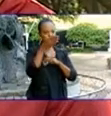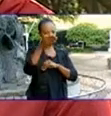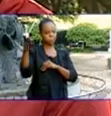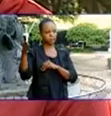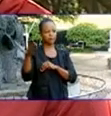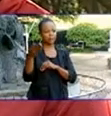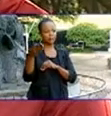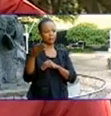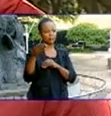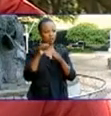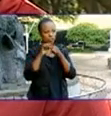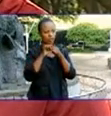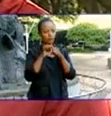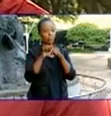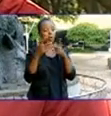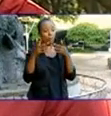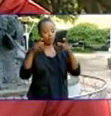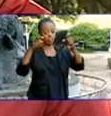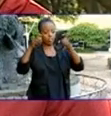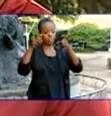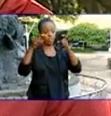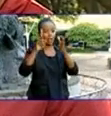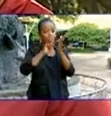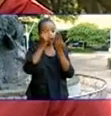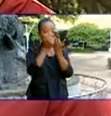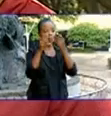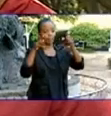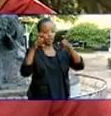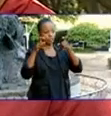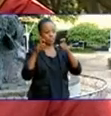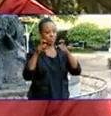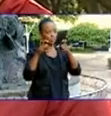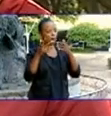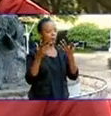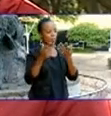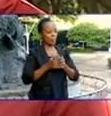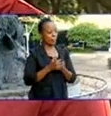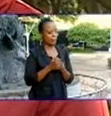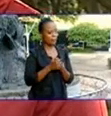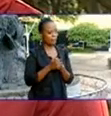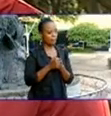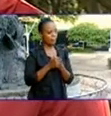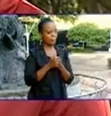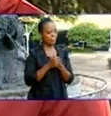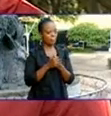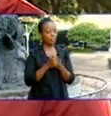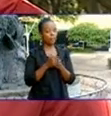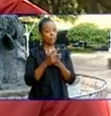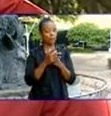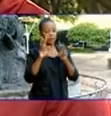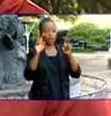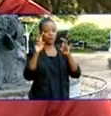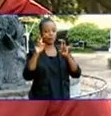human resource management, project management trainings, and also we attend the parenting